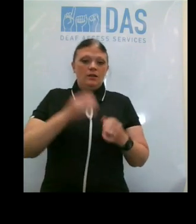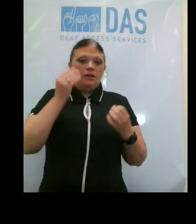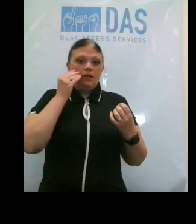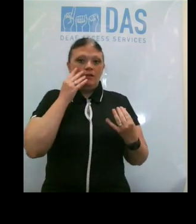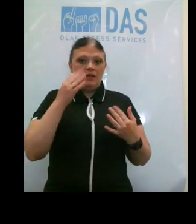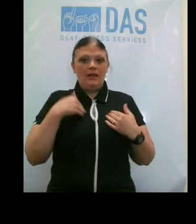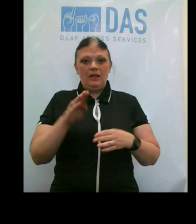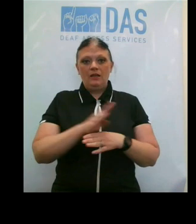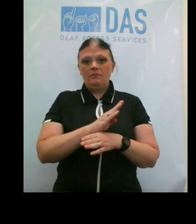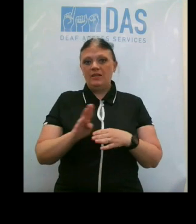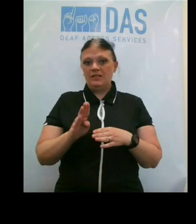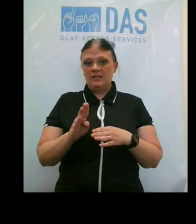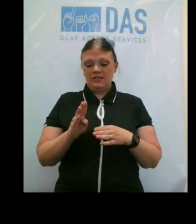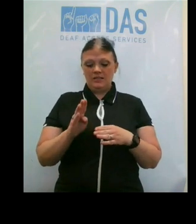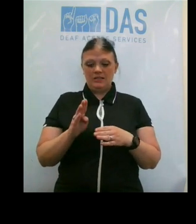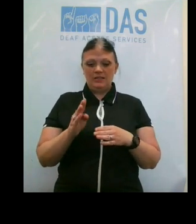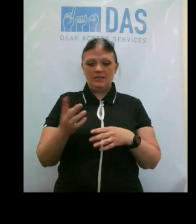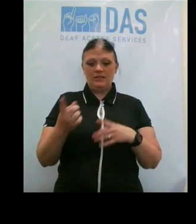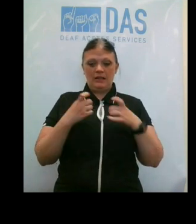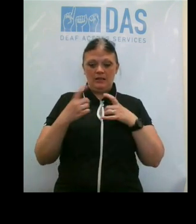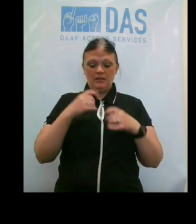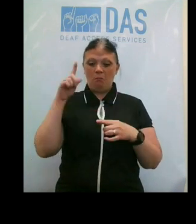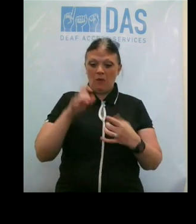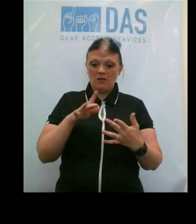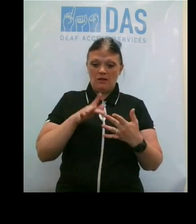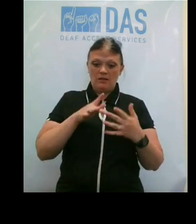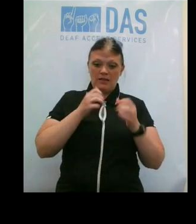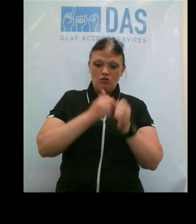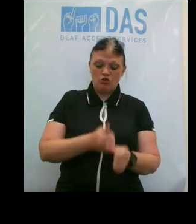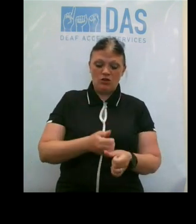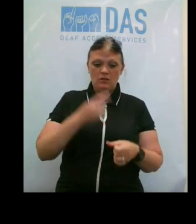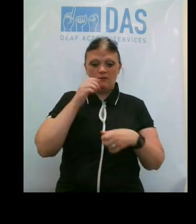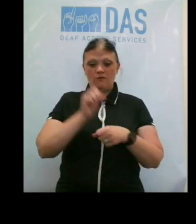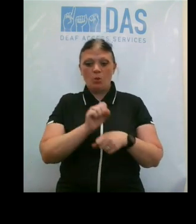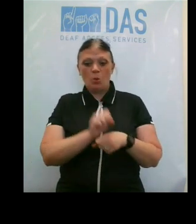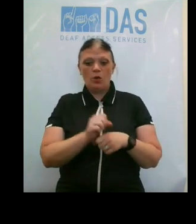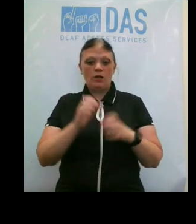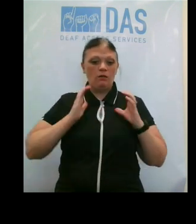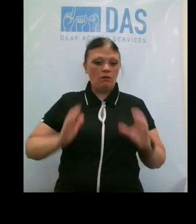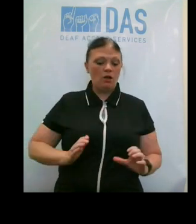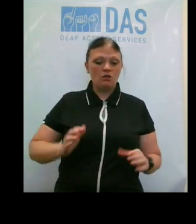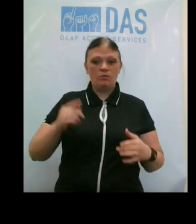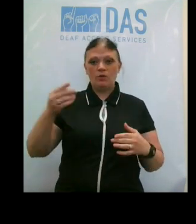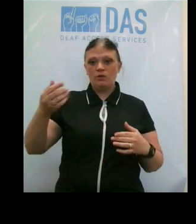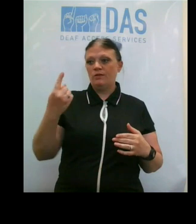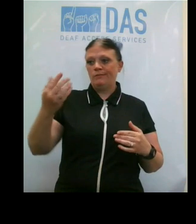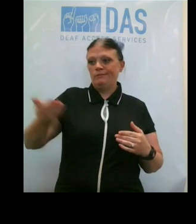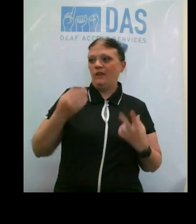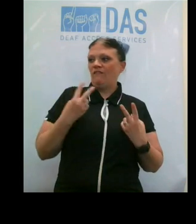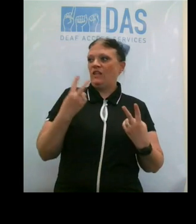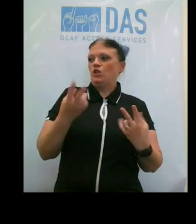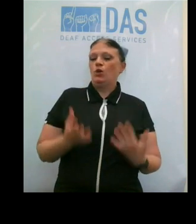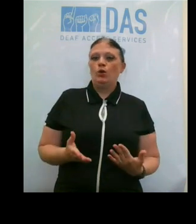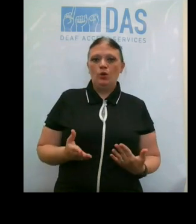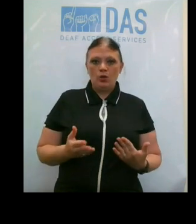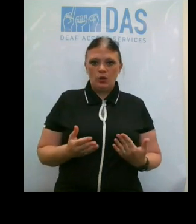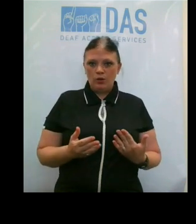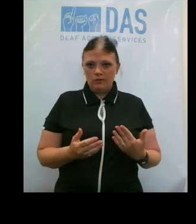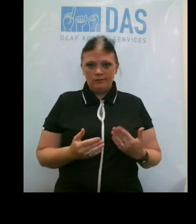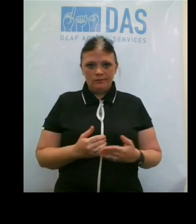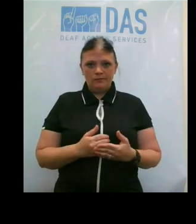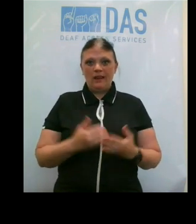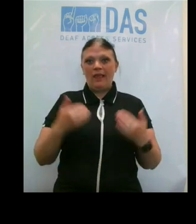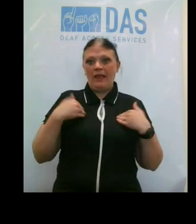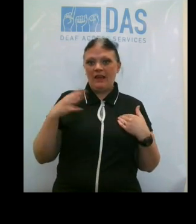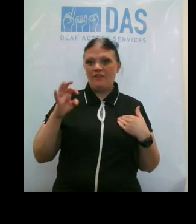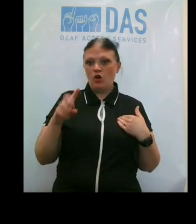businesses ask, do we need to do contact tracing if an employee or a patron or an invitee, visitor, actually that we know of,